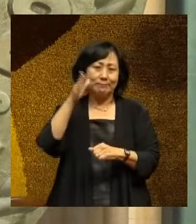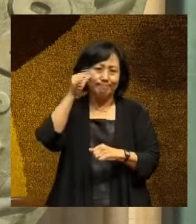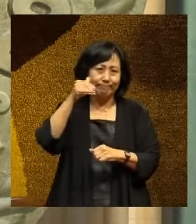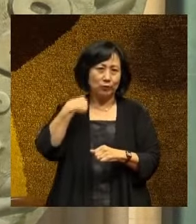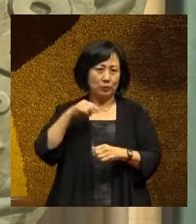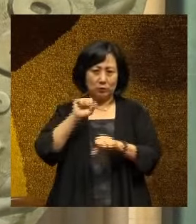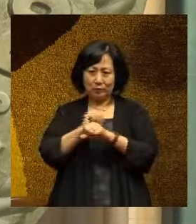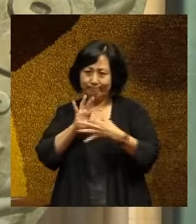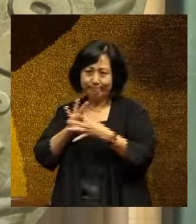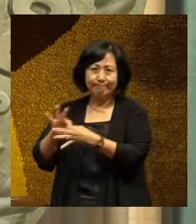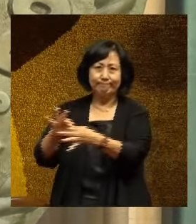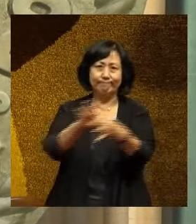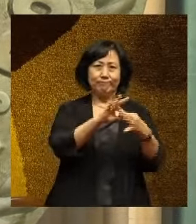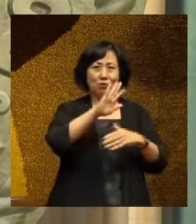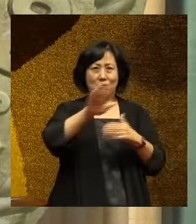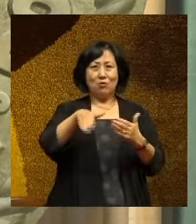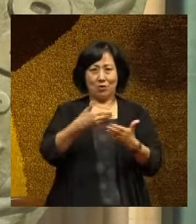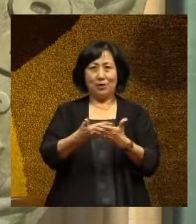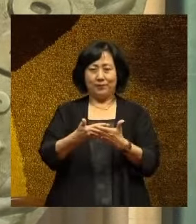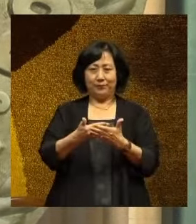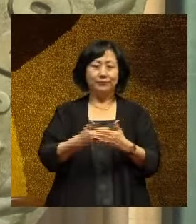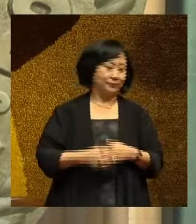of everyone.